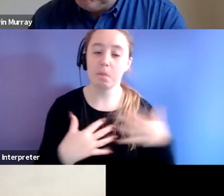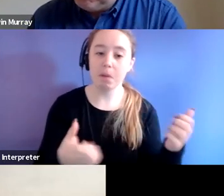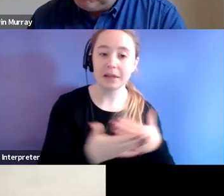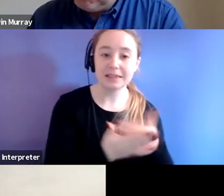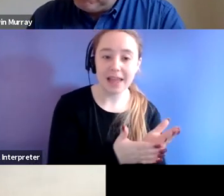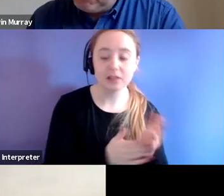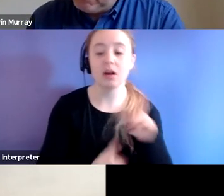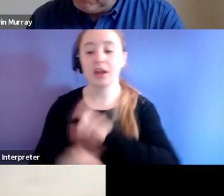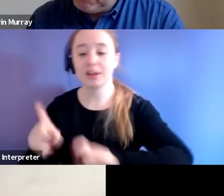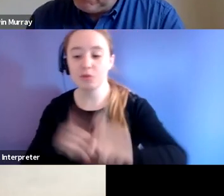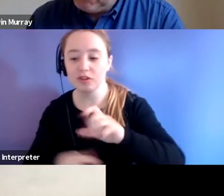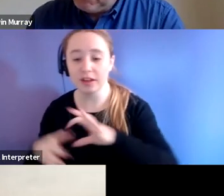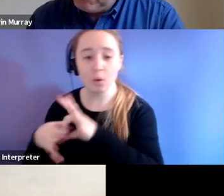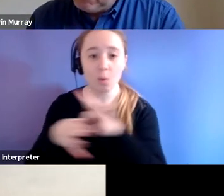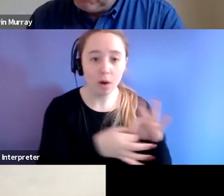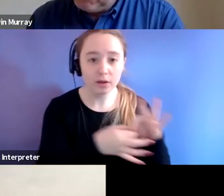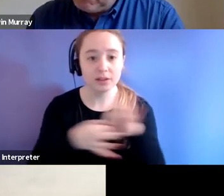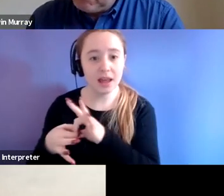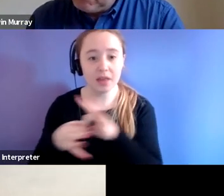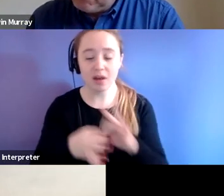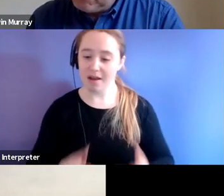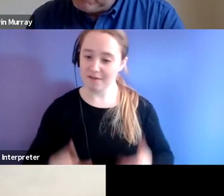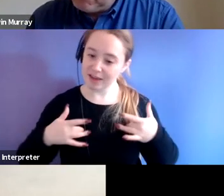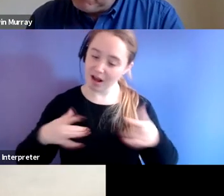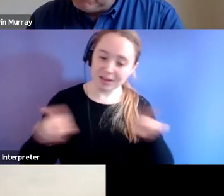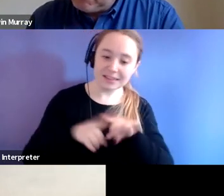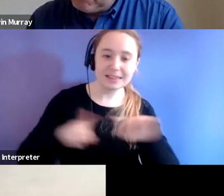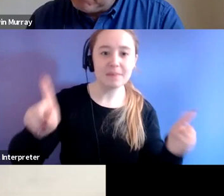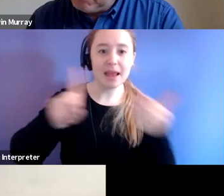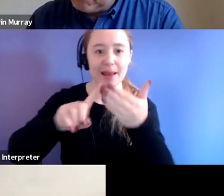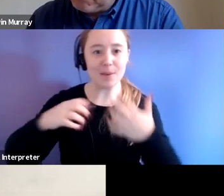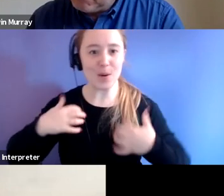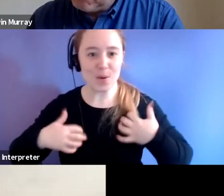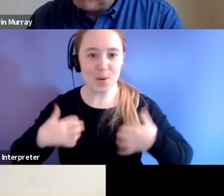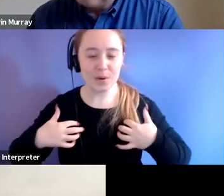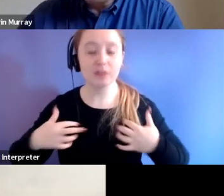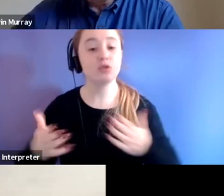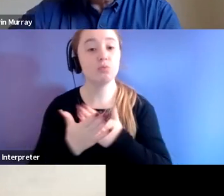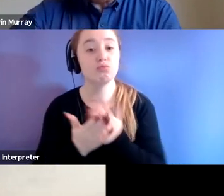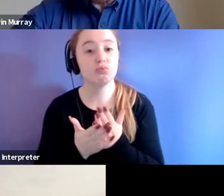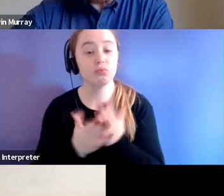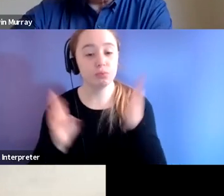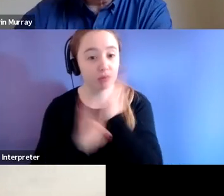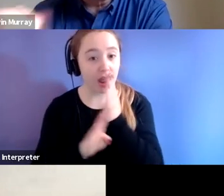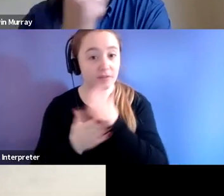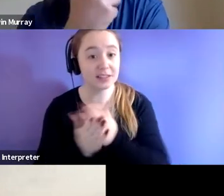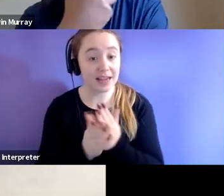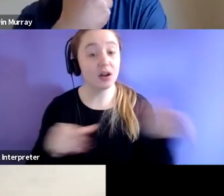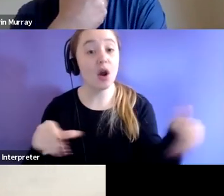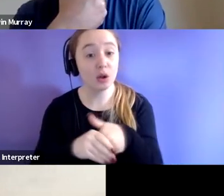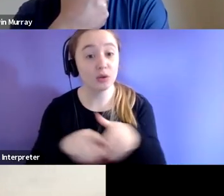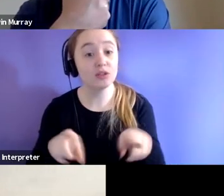and that's in its broadest sense, not just the loudest voices, where the private sector, which is part of the community, is also engaged and behind